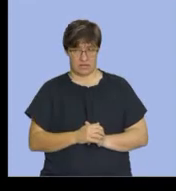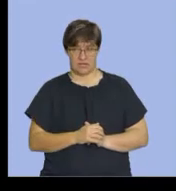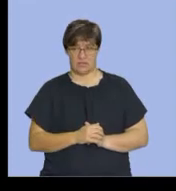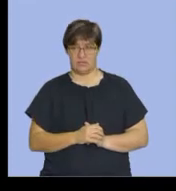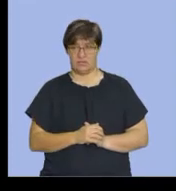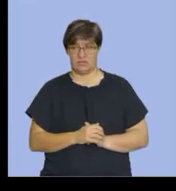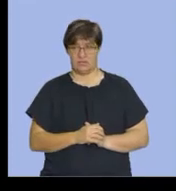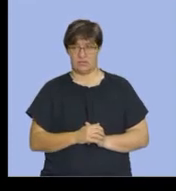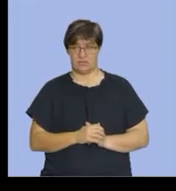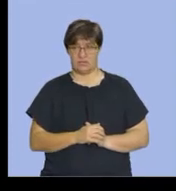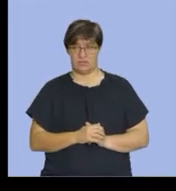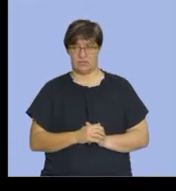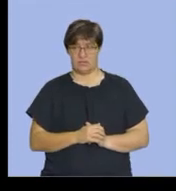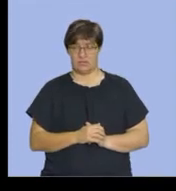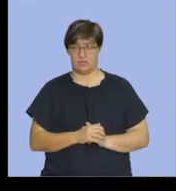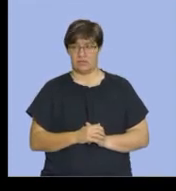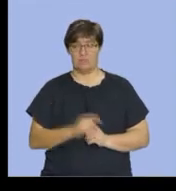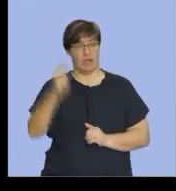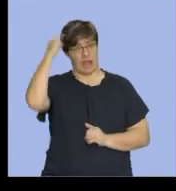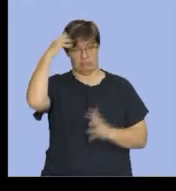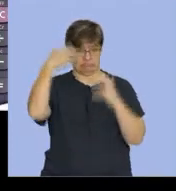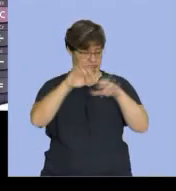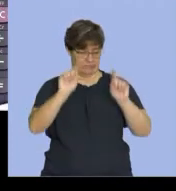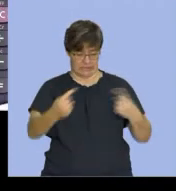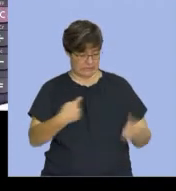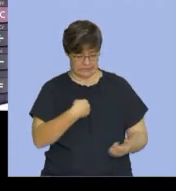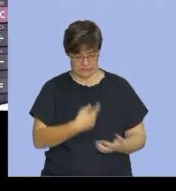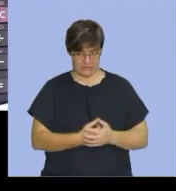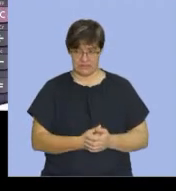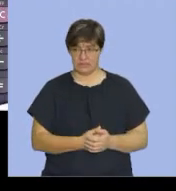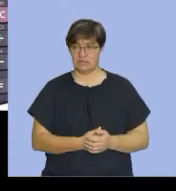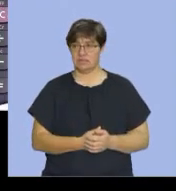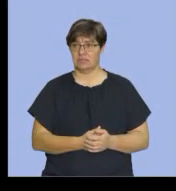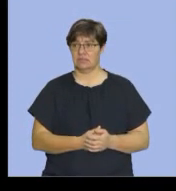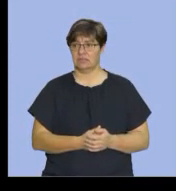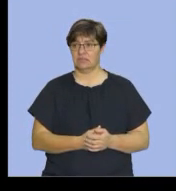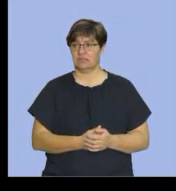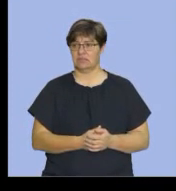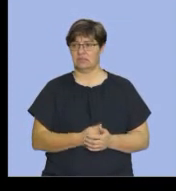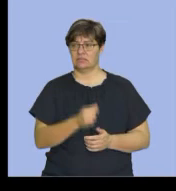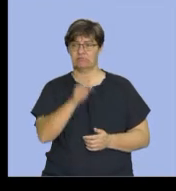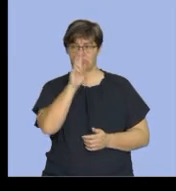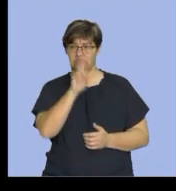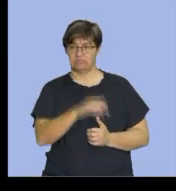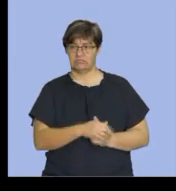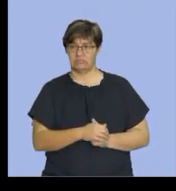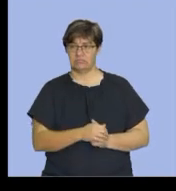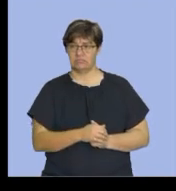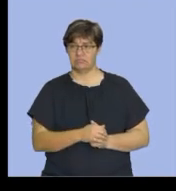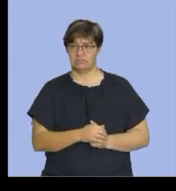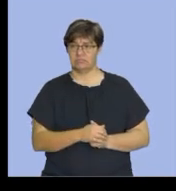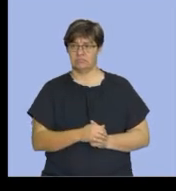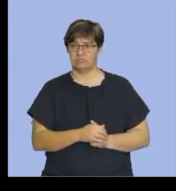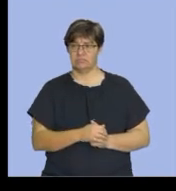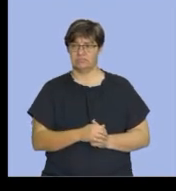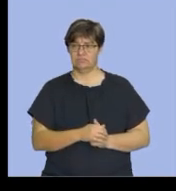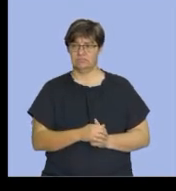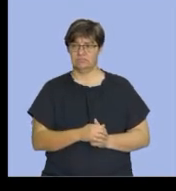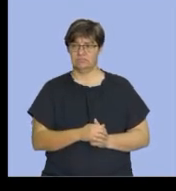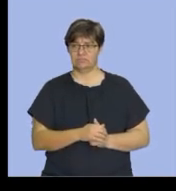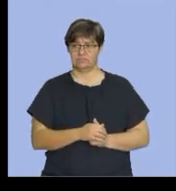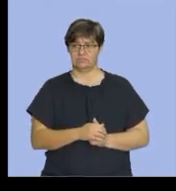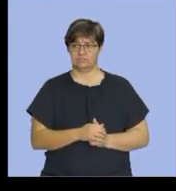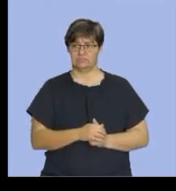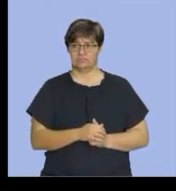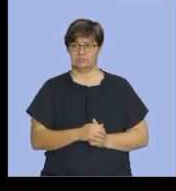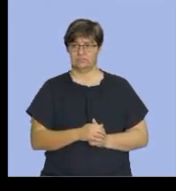Okay, I definitely can't do this in my head. So let's put this in the calculator. So we're